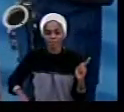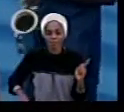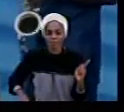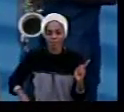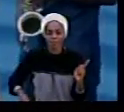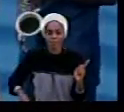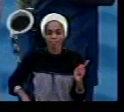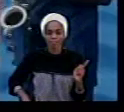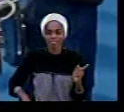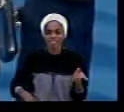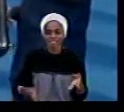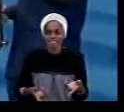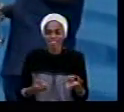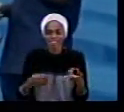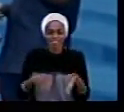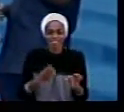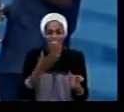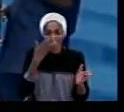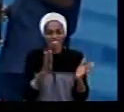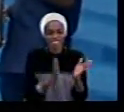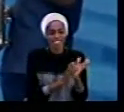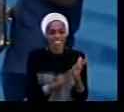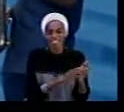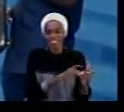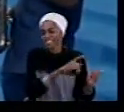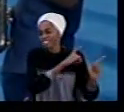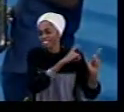Come, let's praise the Lord.